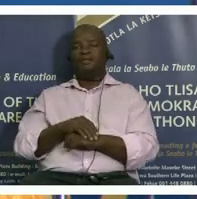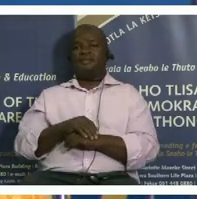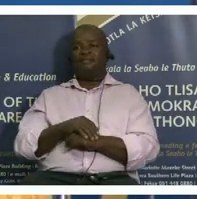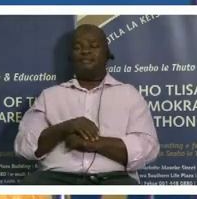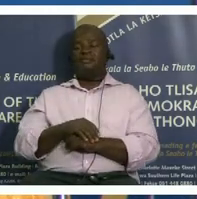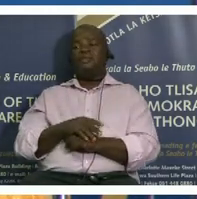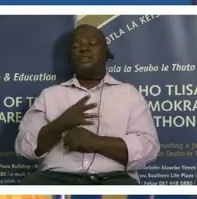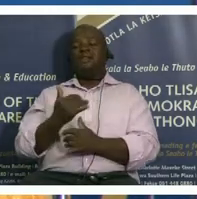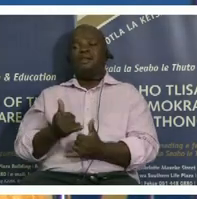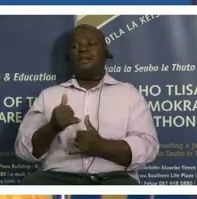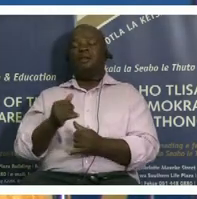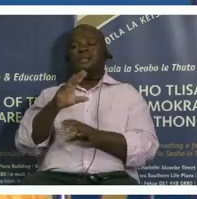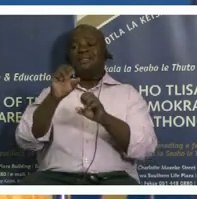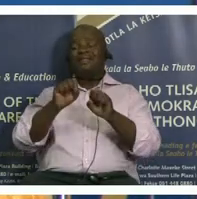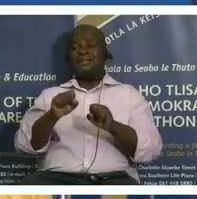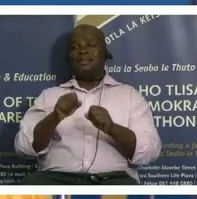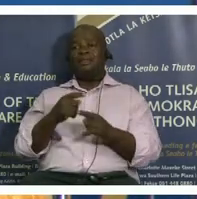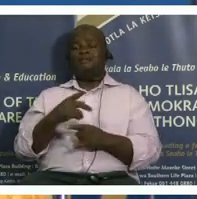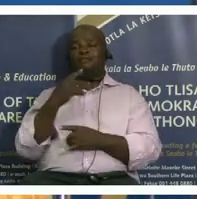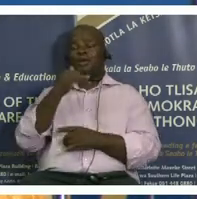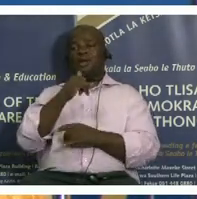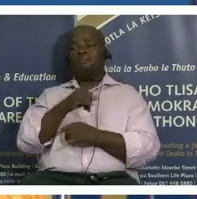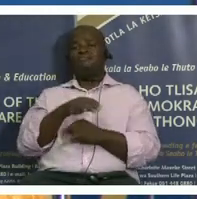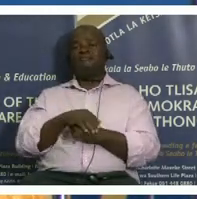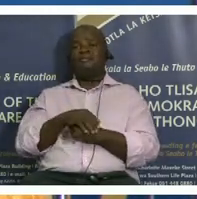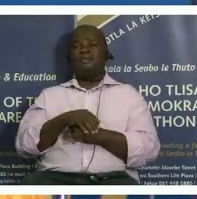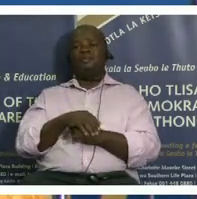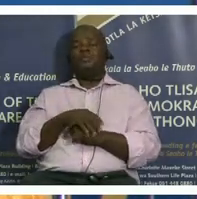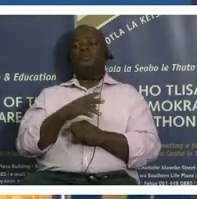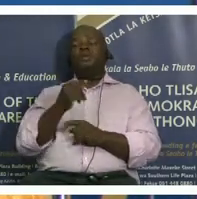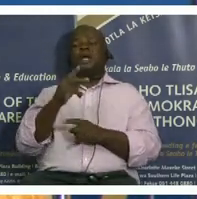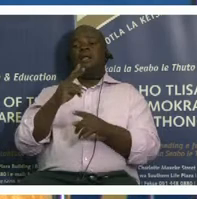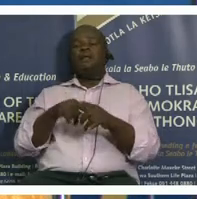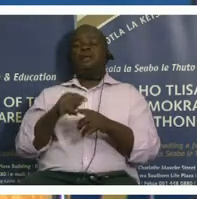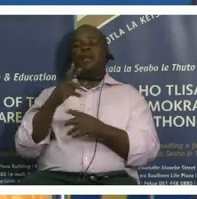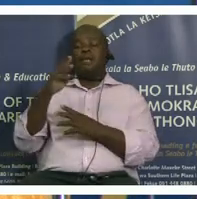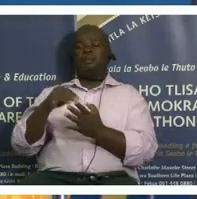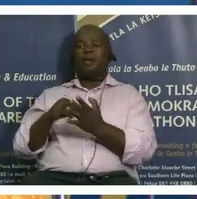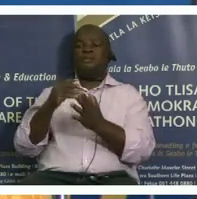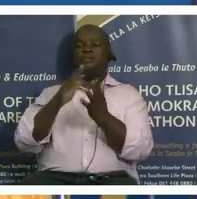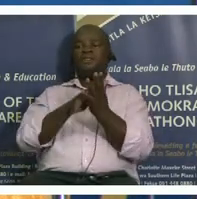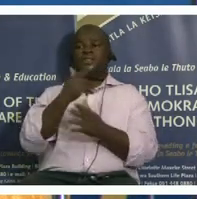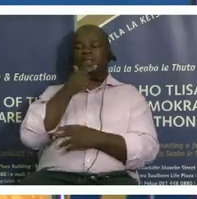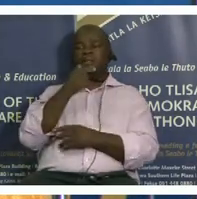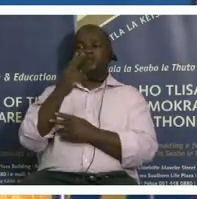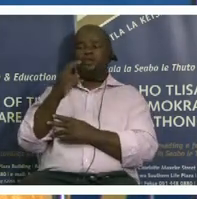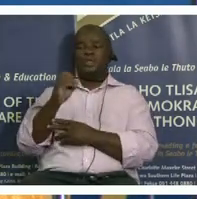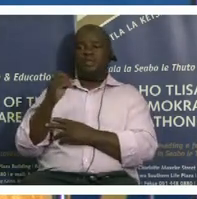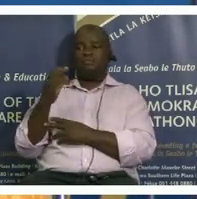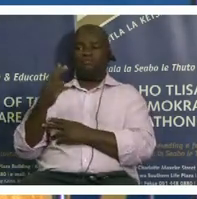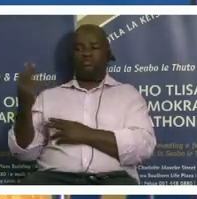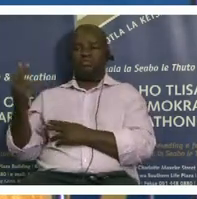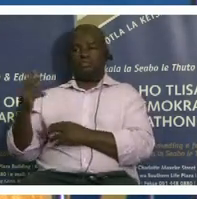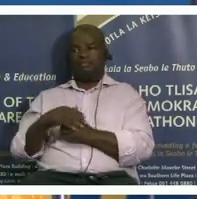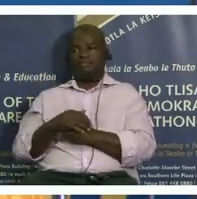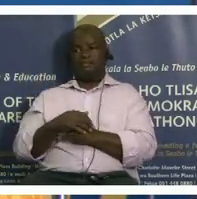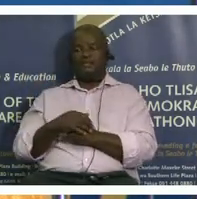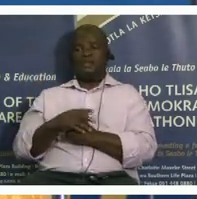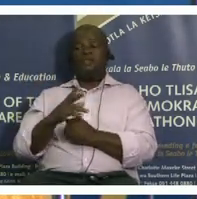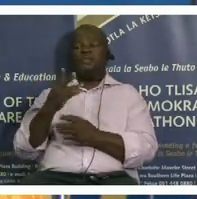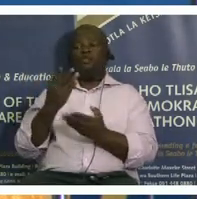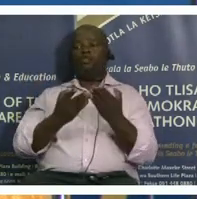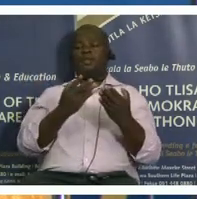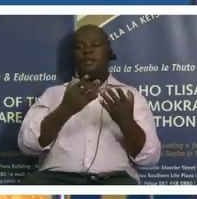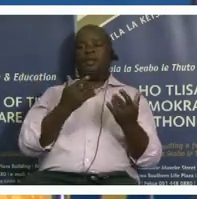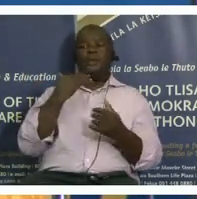crime statistics for the period April to December 2022, compared to